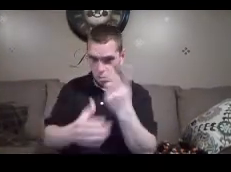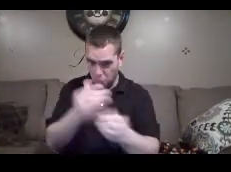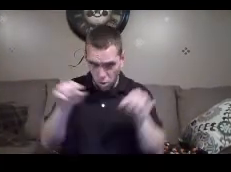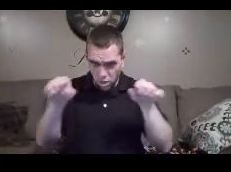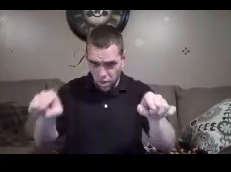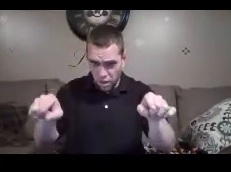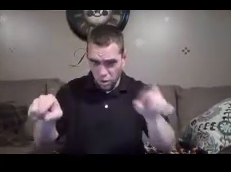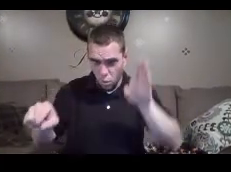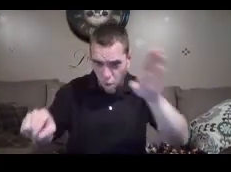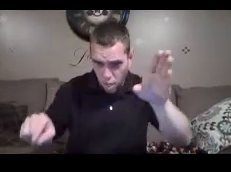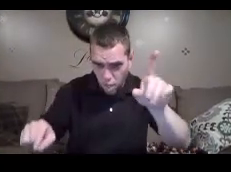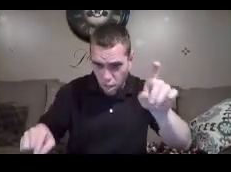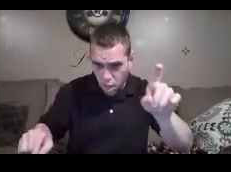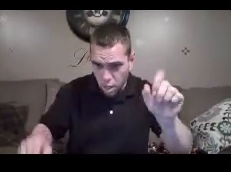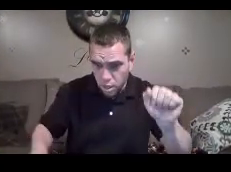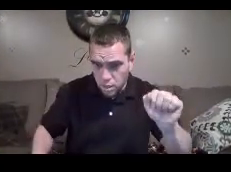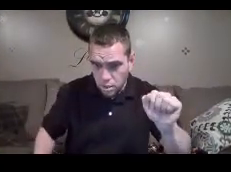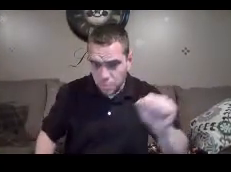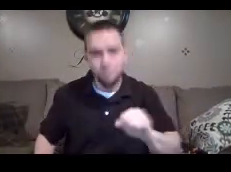if you have